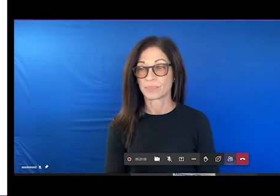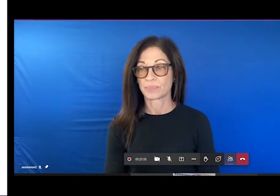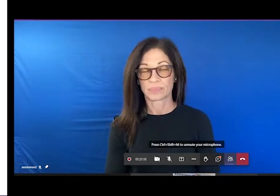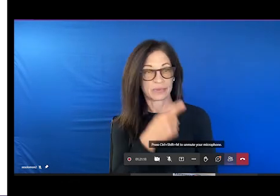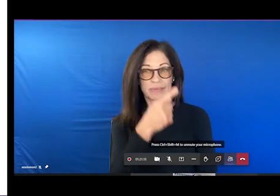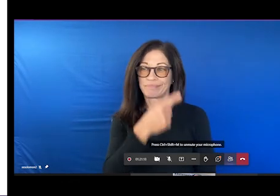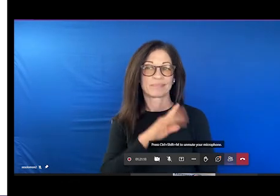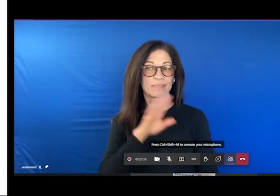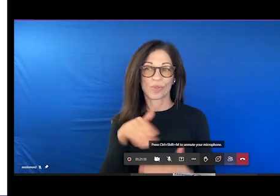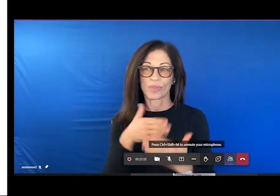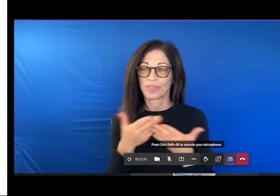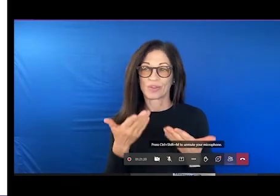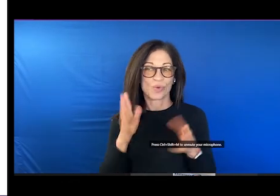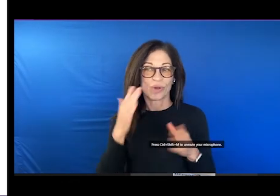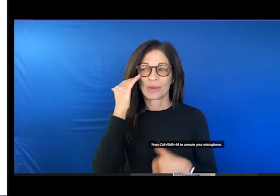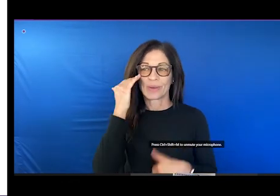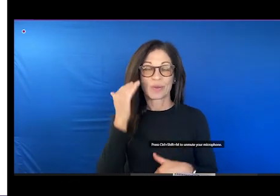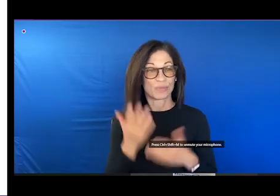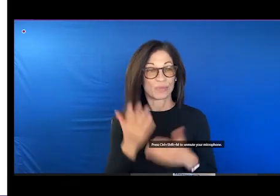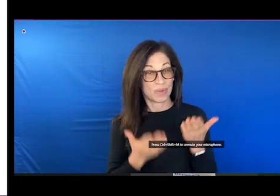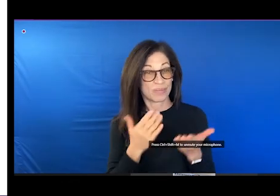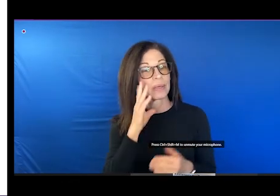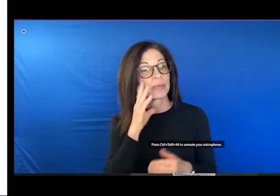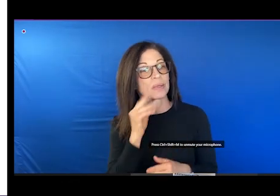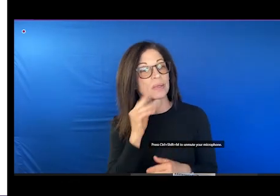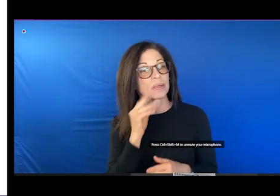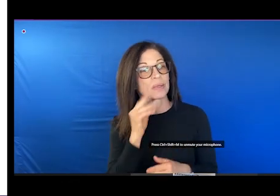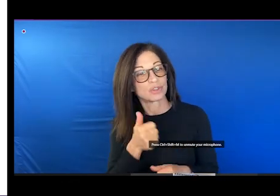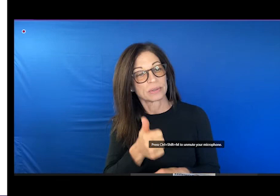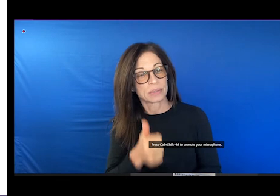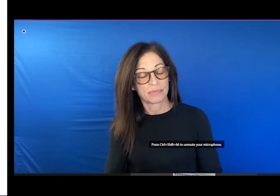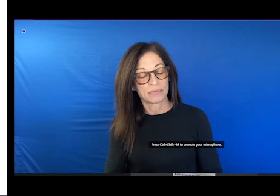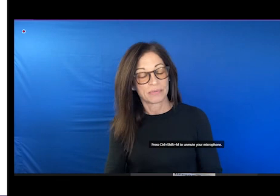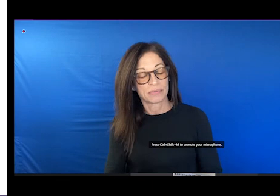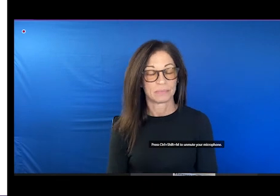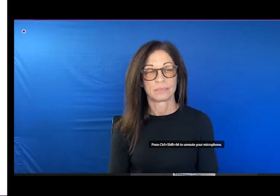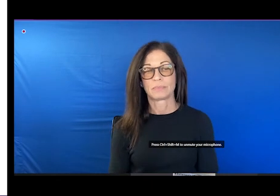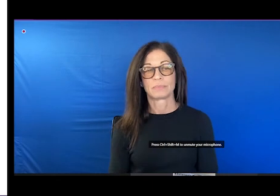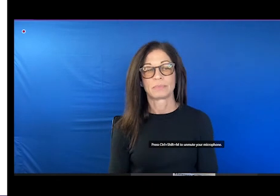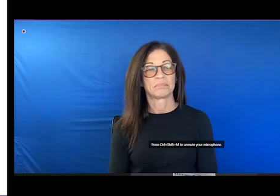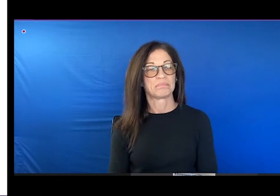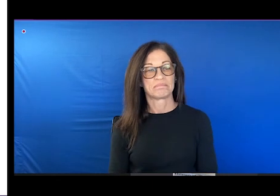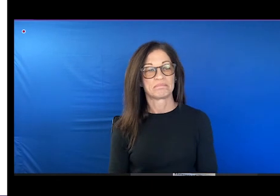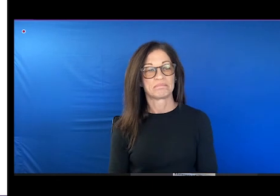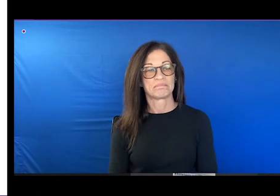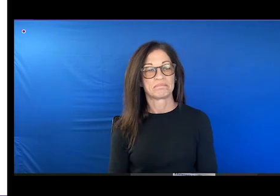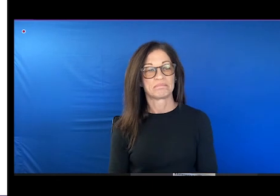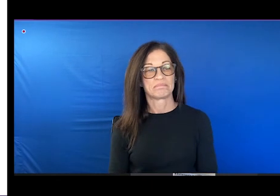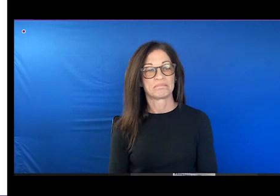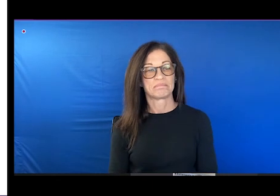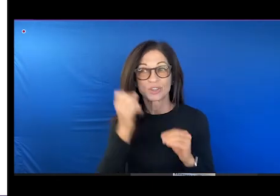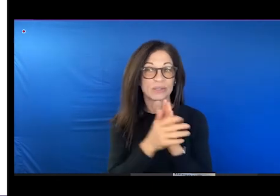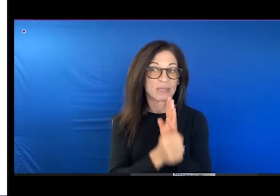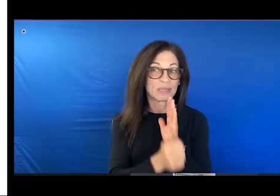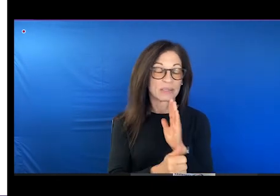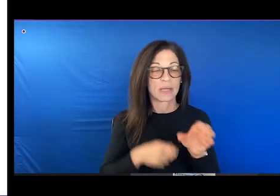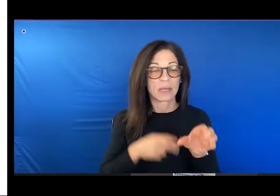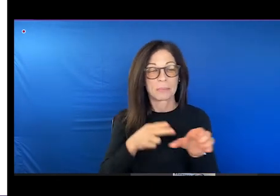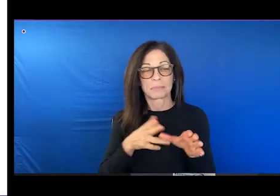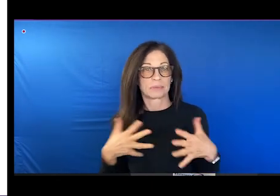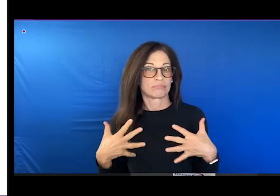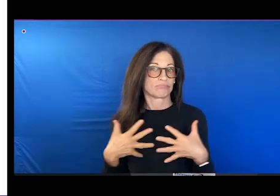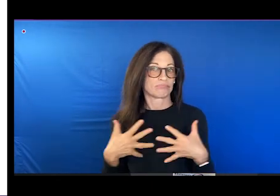So these are just all the things. These are things you know, you probably experienced firsthand. Lacking knowledge and